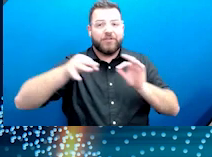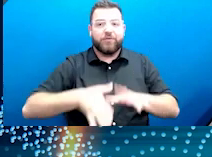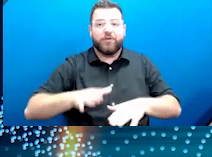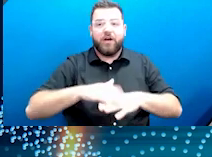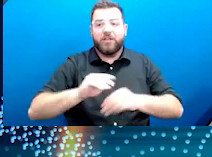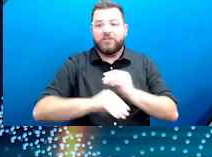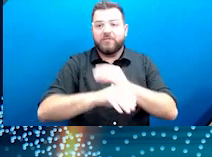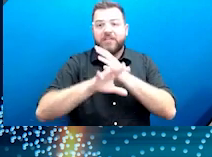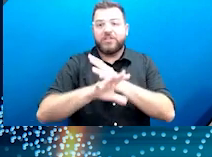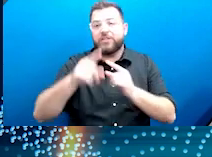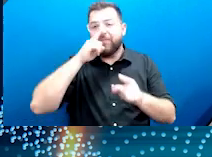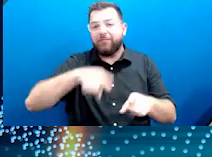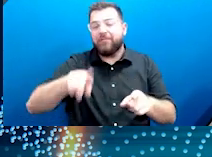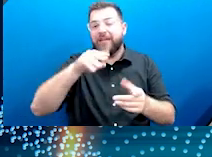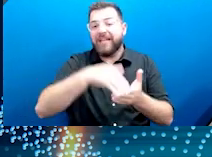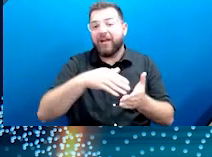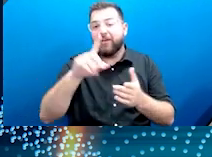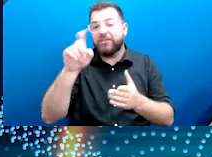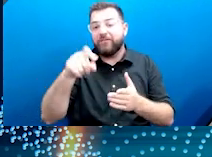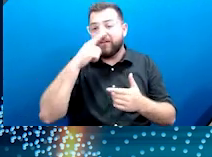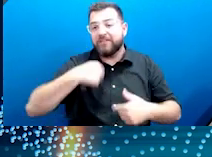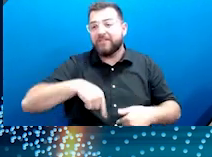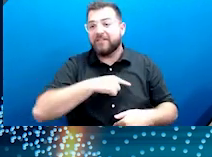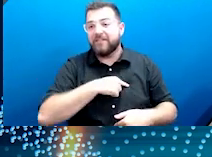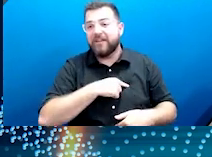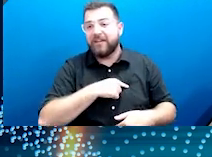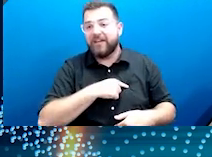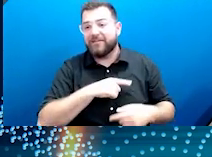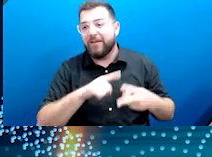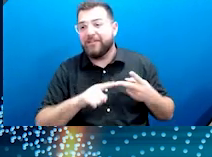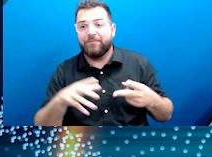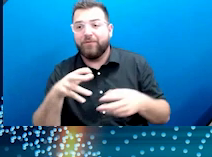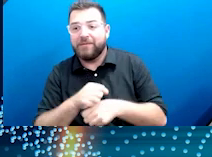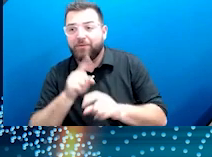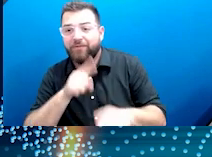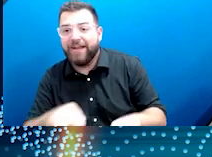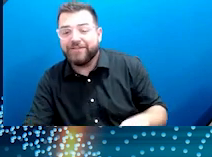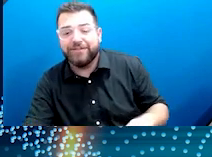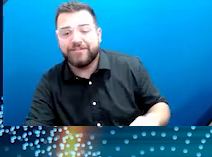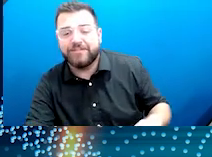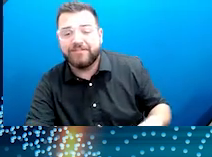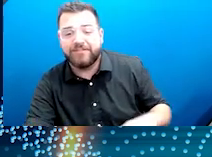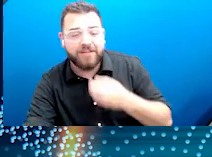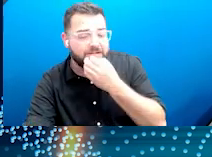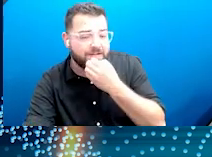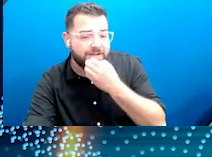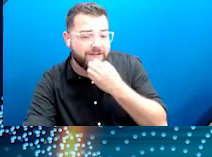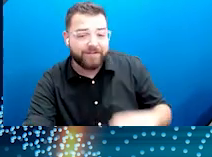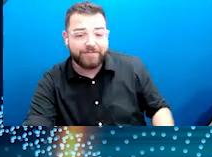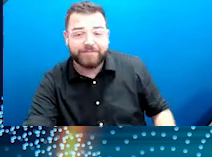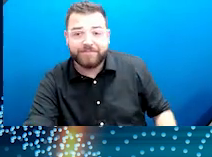your interpreter on the Zoom session. Do you mind repeating that question for us, as well as a brief summary of your answer?